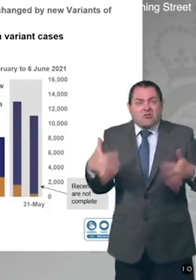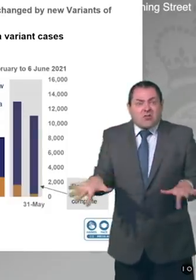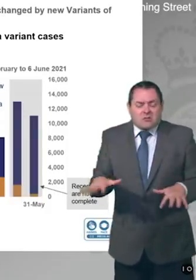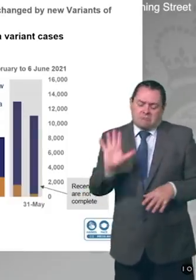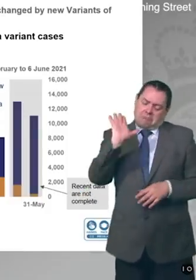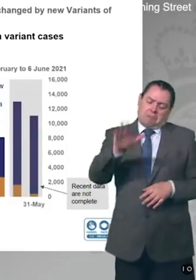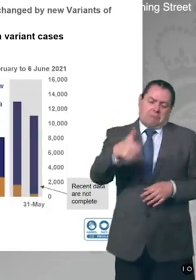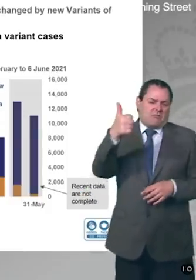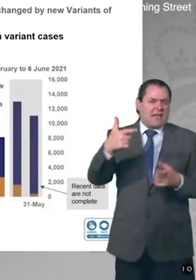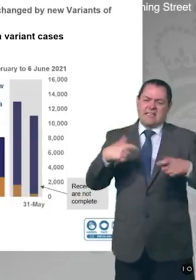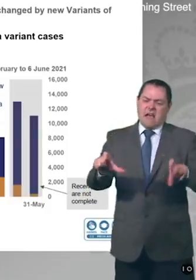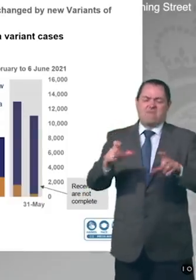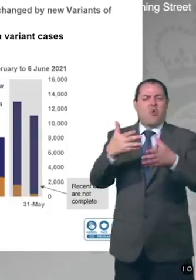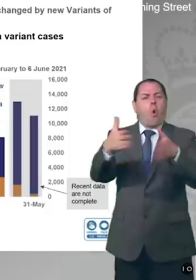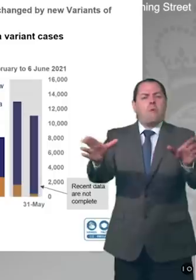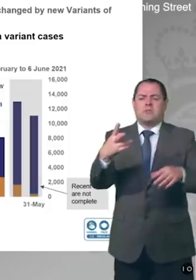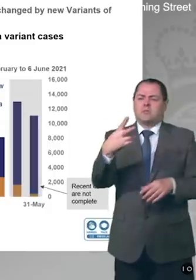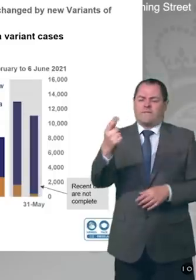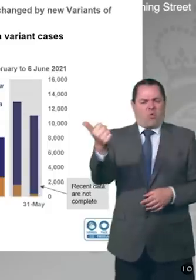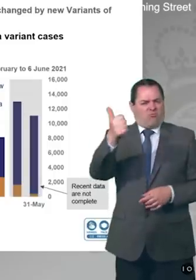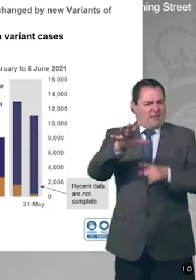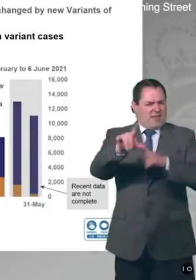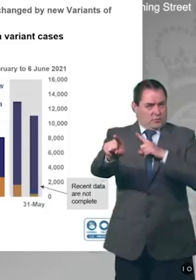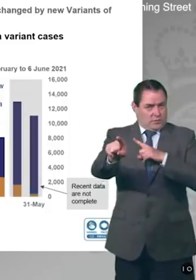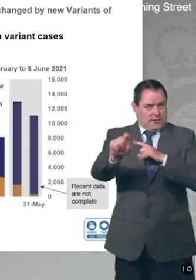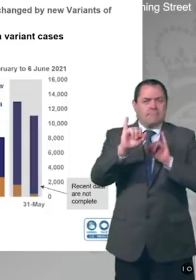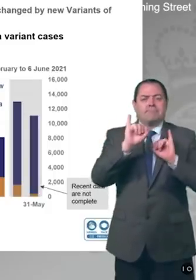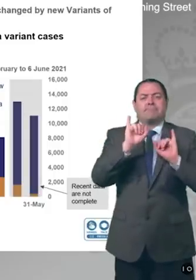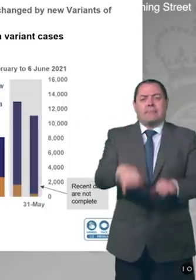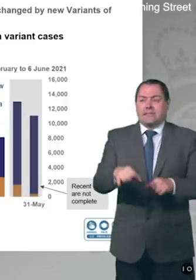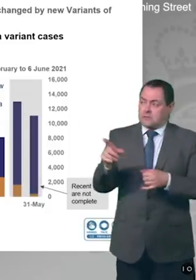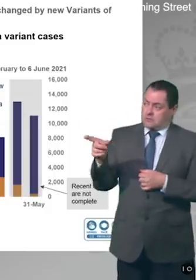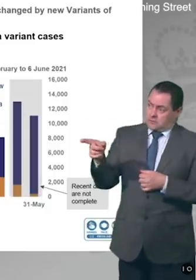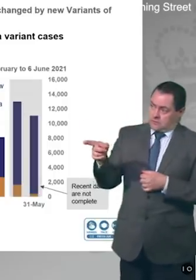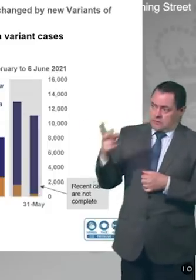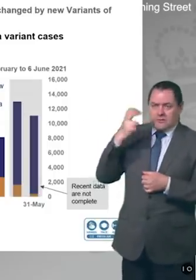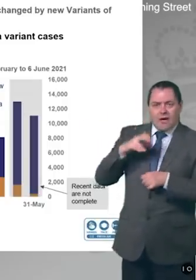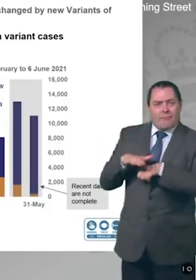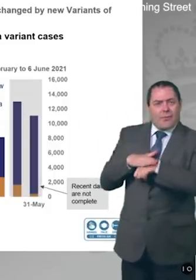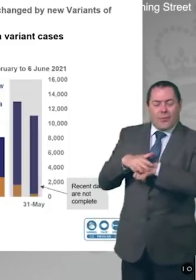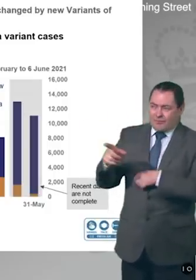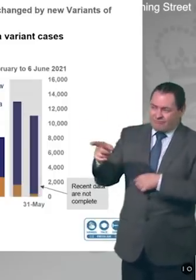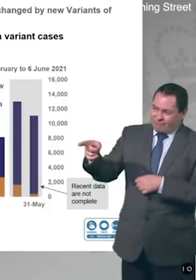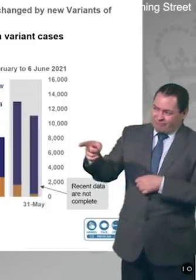is, in the dark blue, what you can see is the Delta variant, the new variant, and that is, whilst the